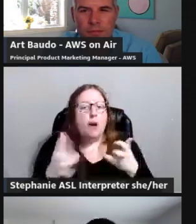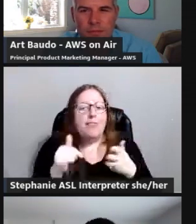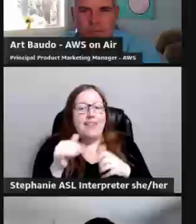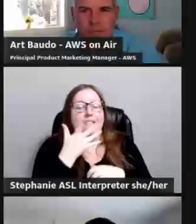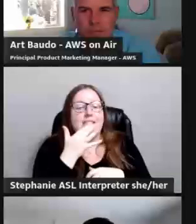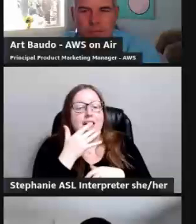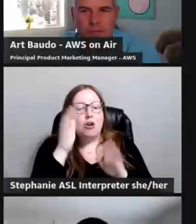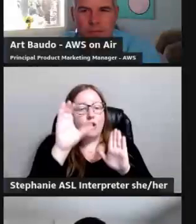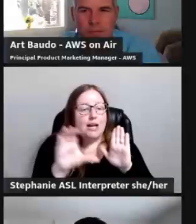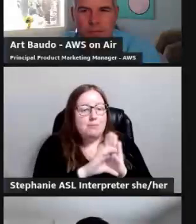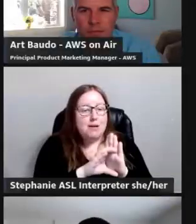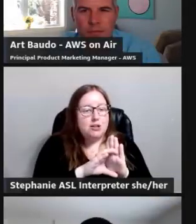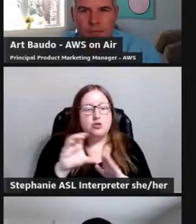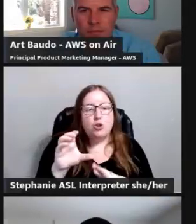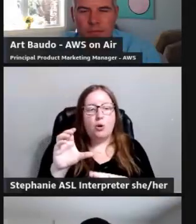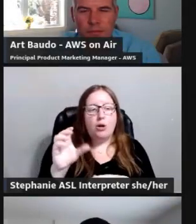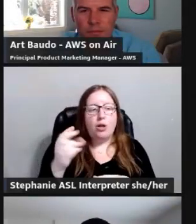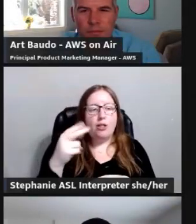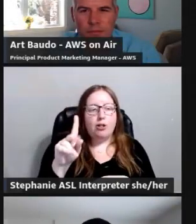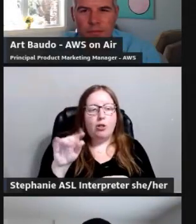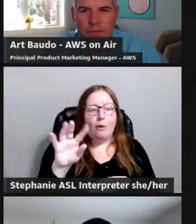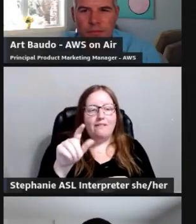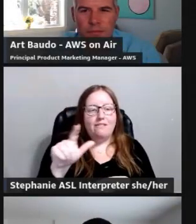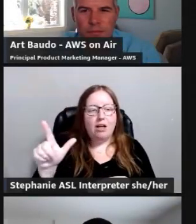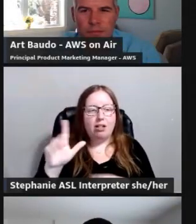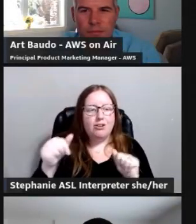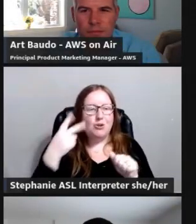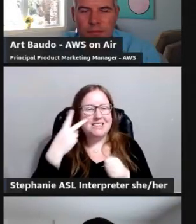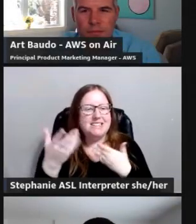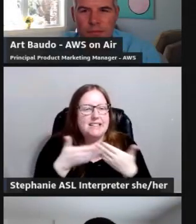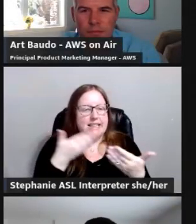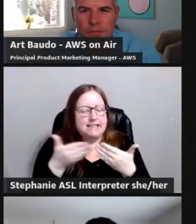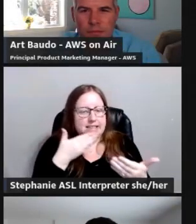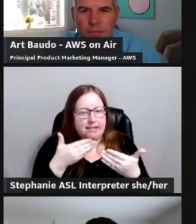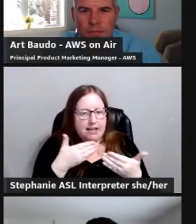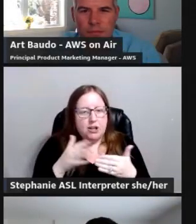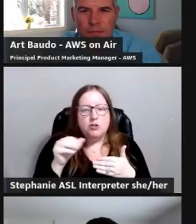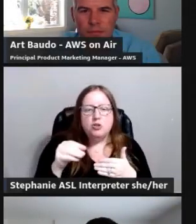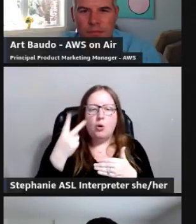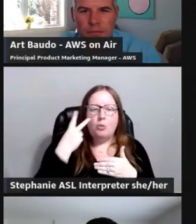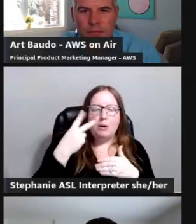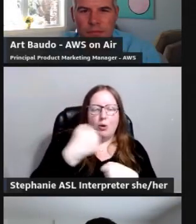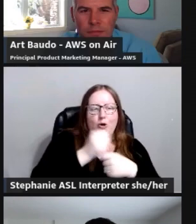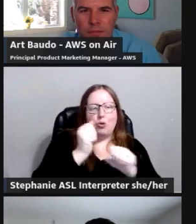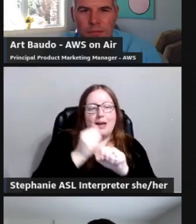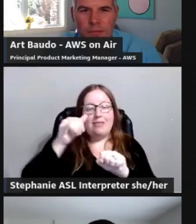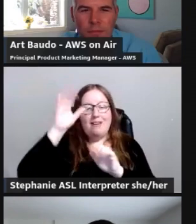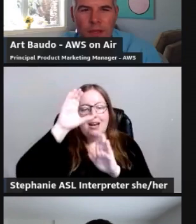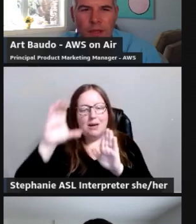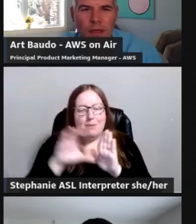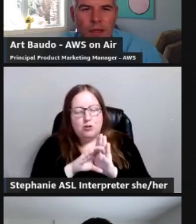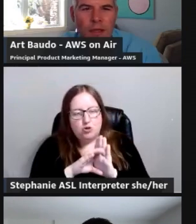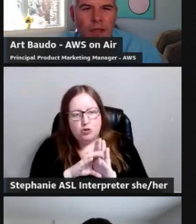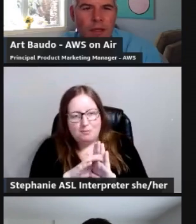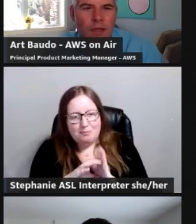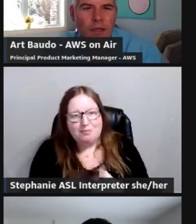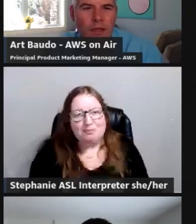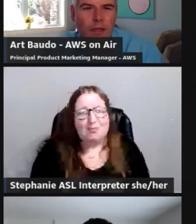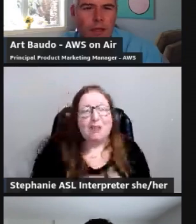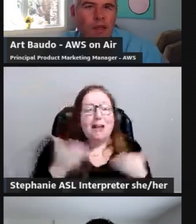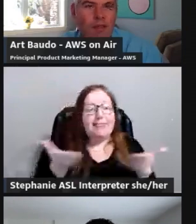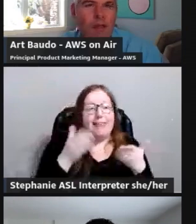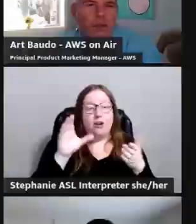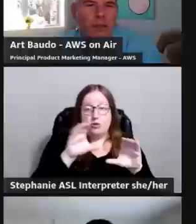the chlorophyll really pops. So let's go back and create that false color image. And here I'm doing it